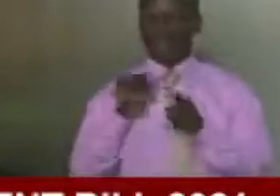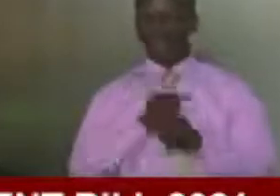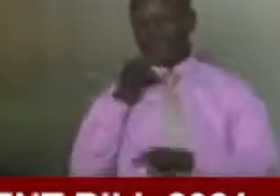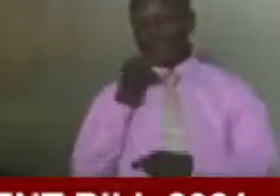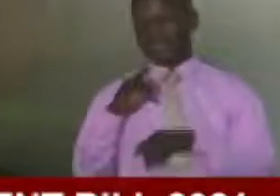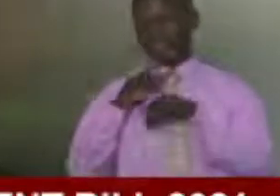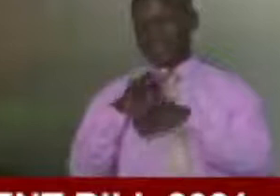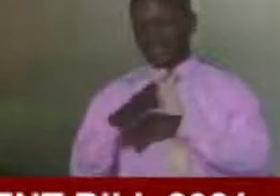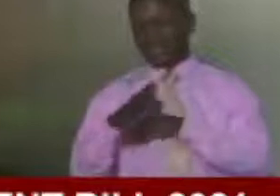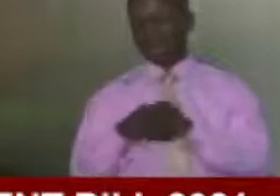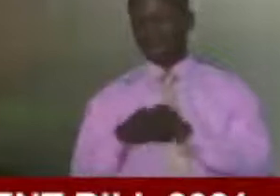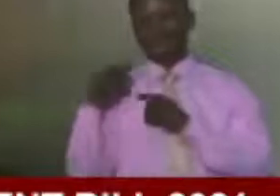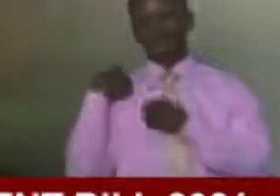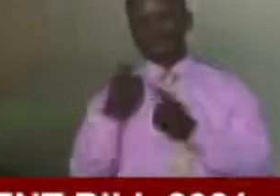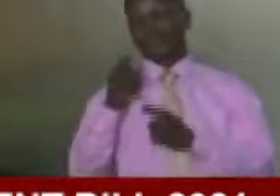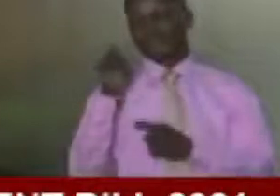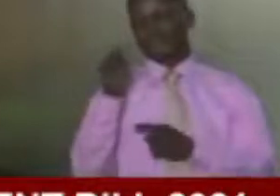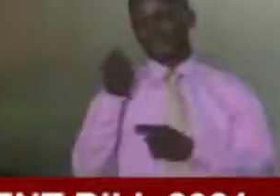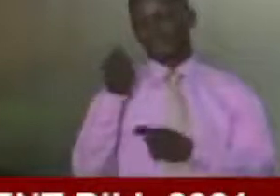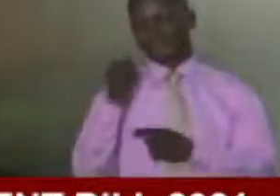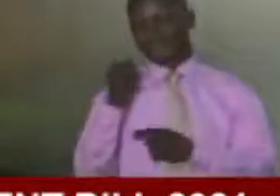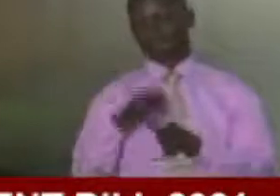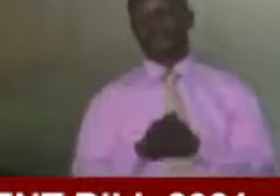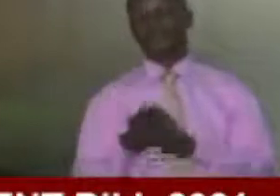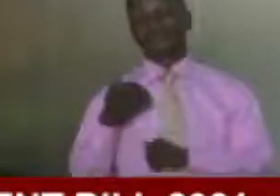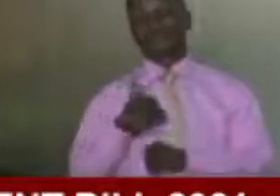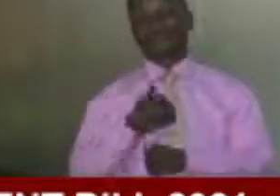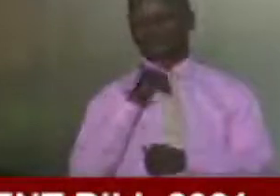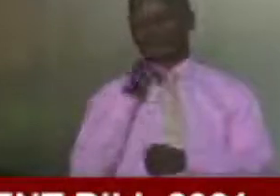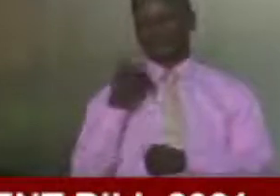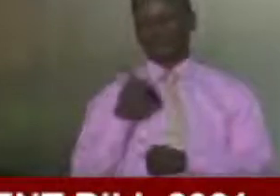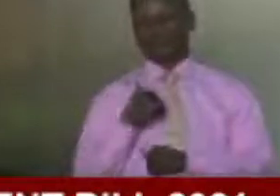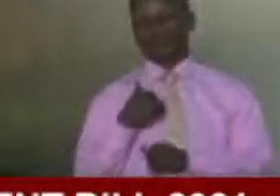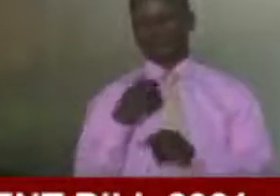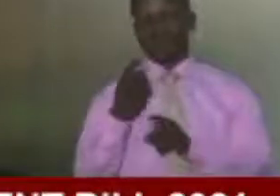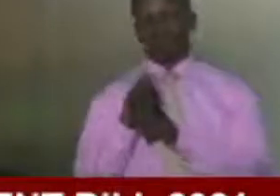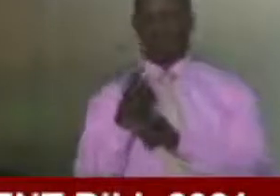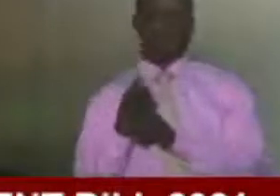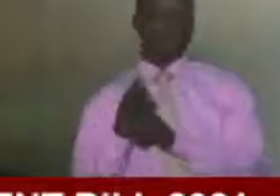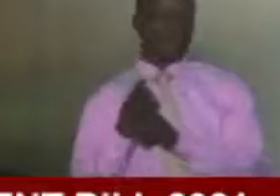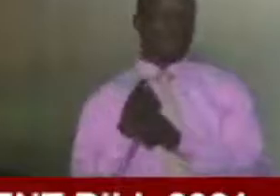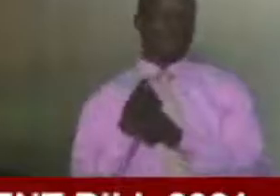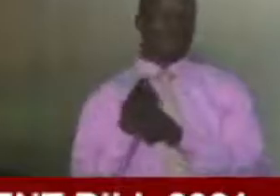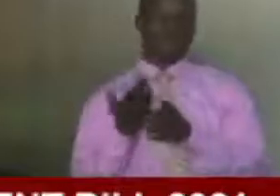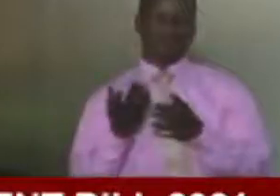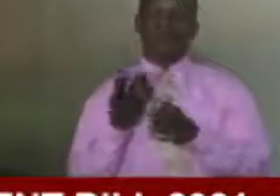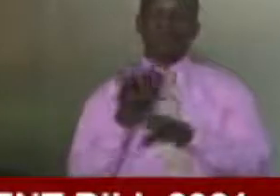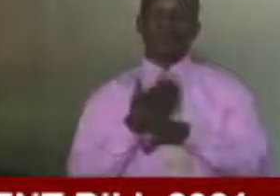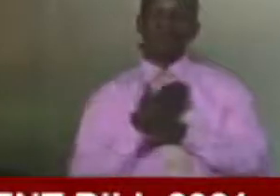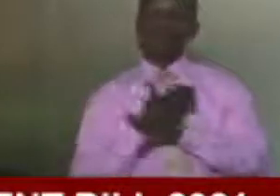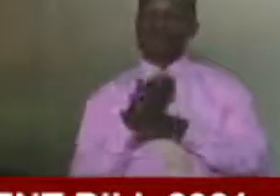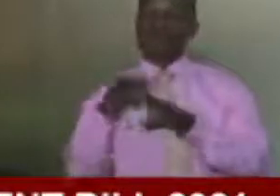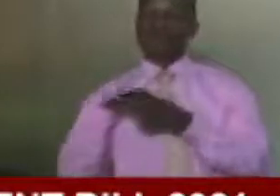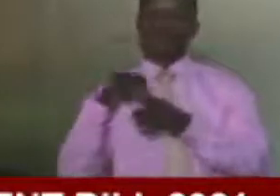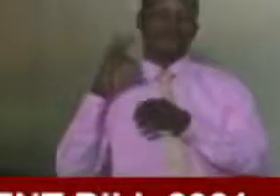on, since 2010, we have not had substantive, remarkable improvements in the electoral